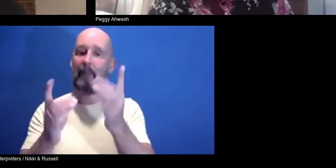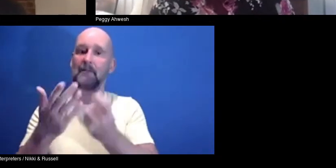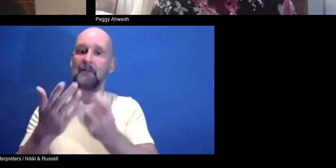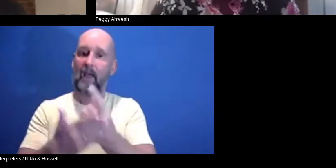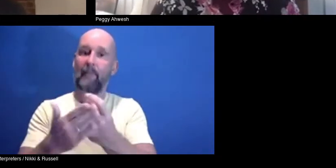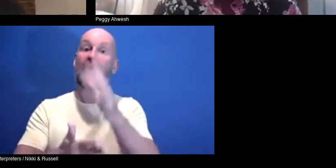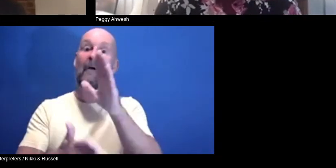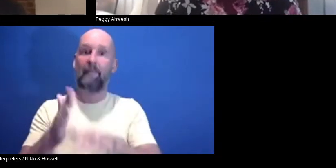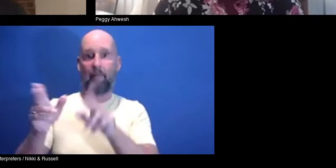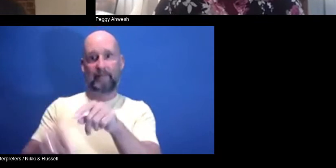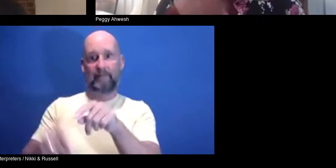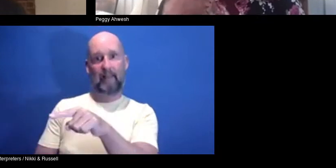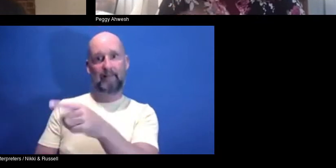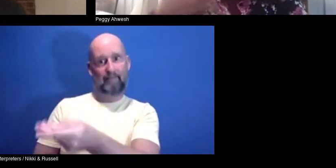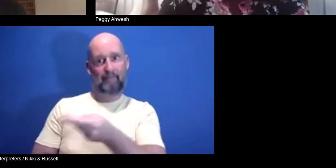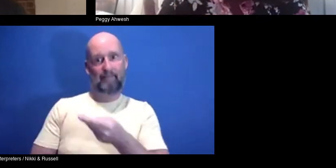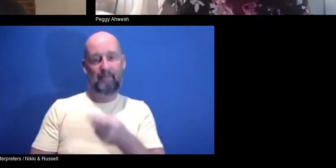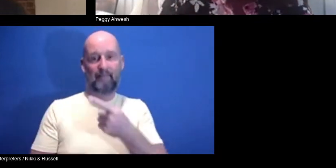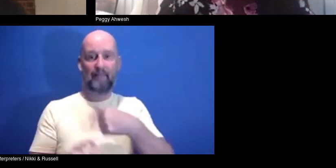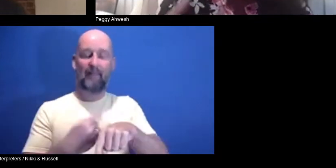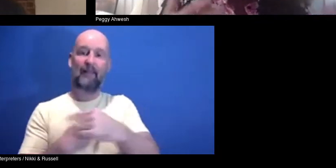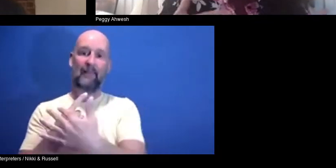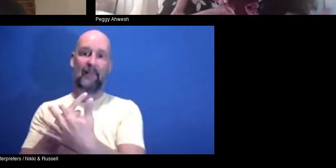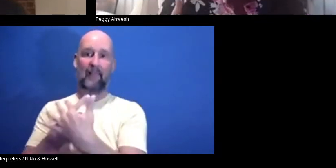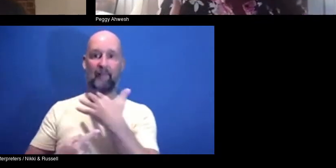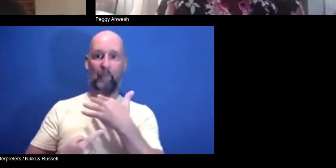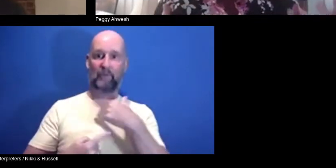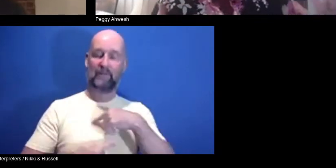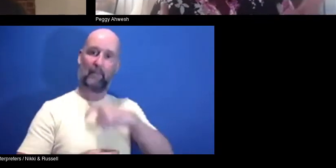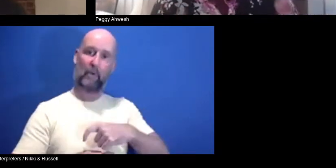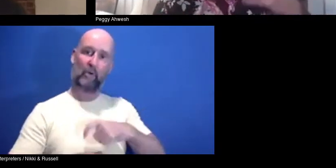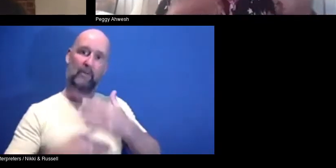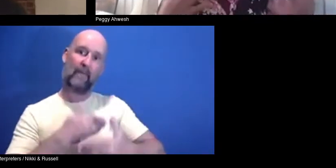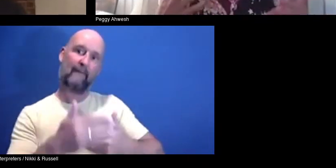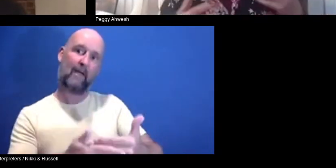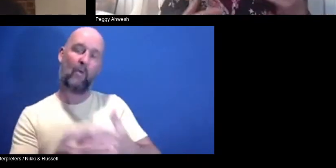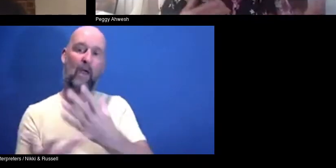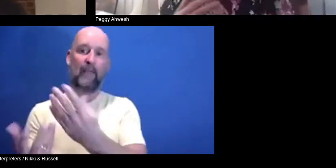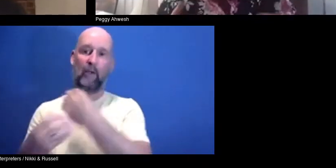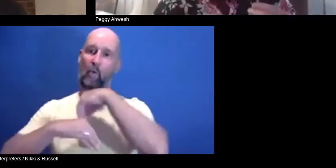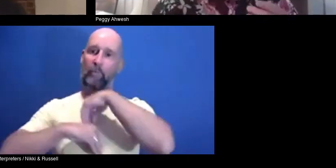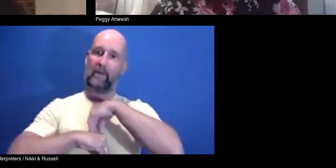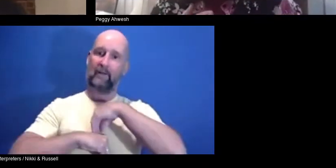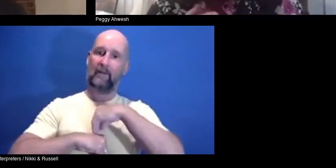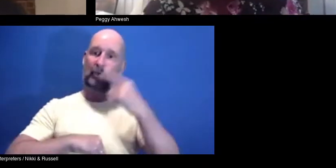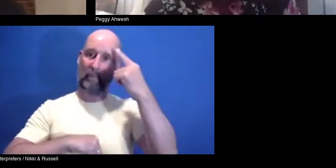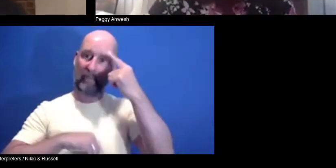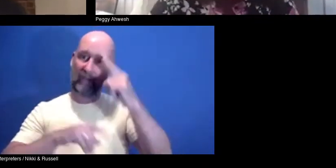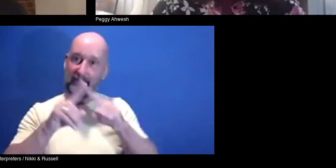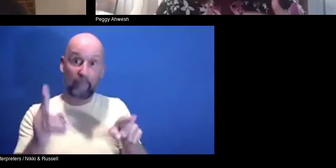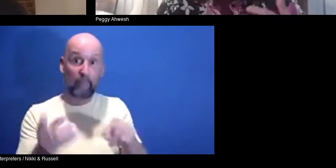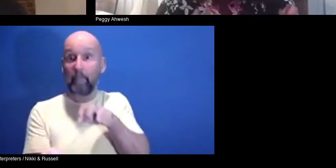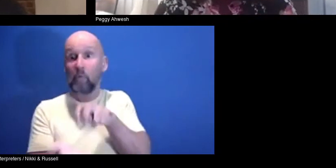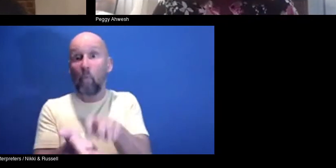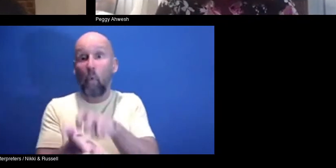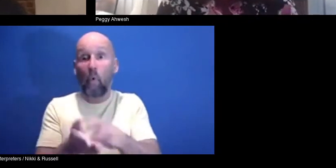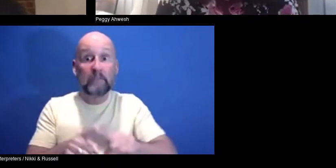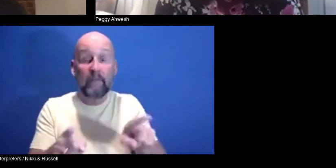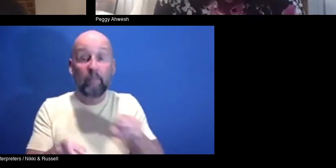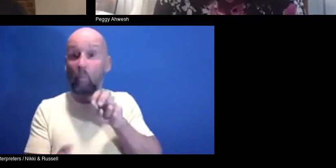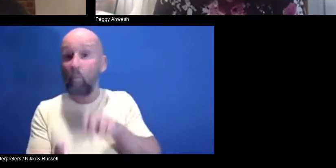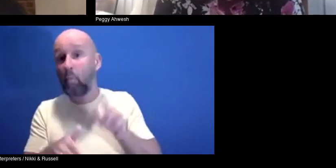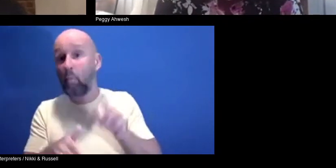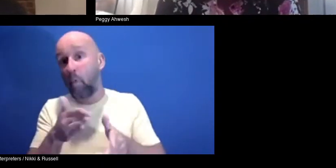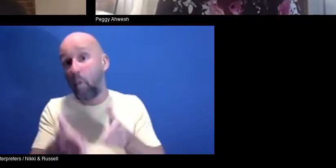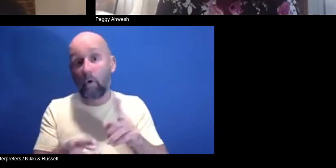the dead influence the behavior, because that you now you've incorporated them. And so you think differently, or maybe you walk differently, or you have a different